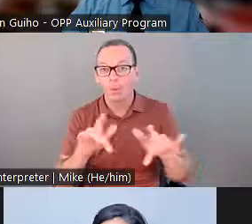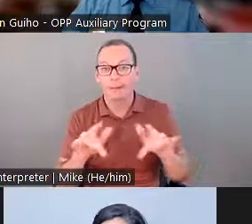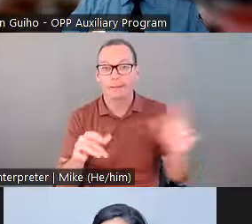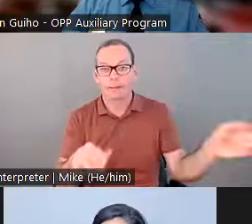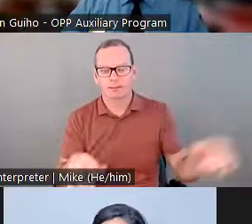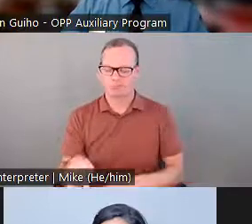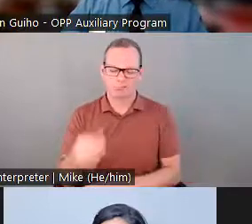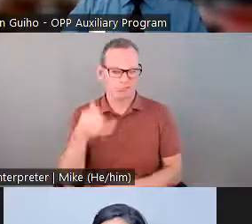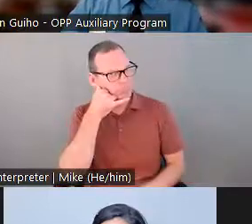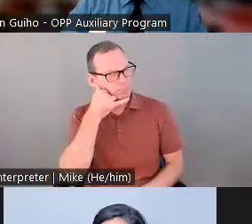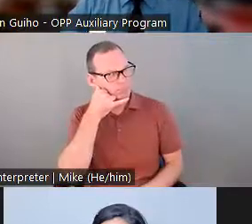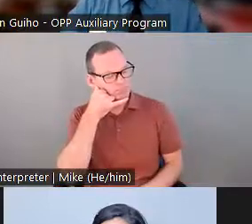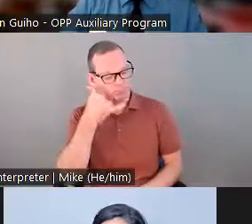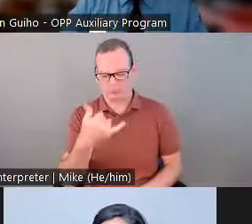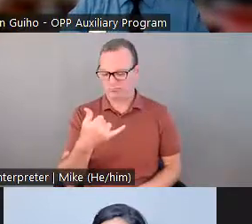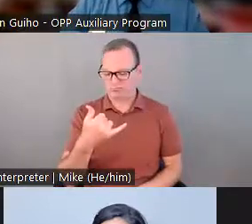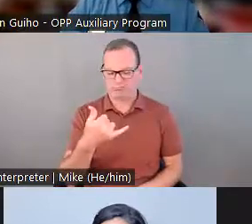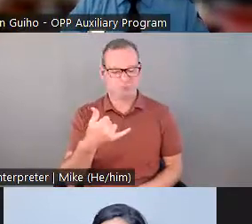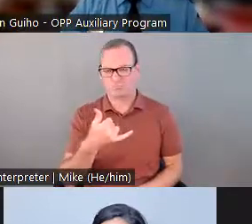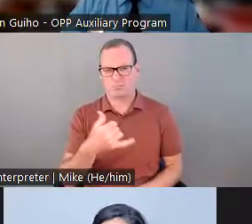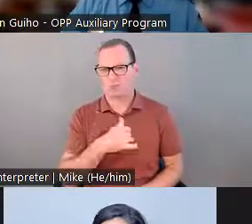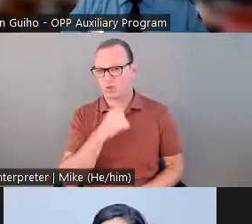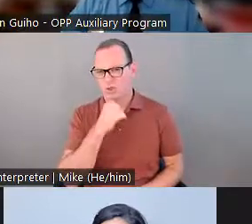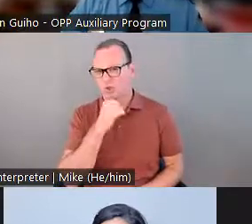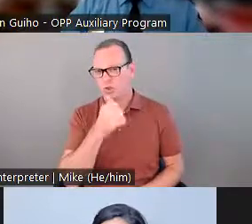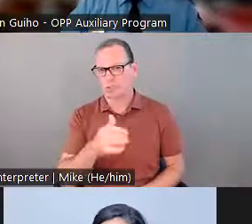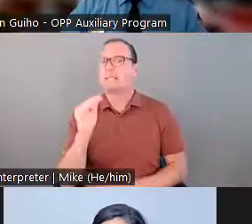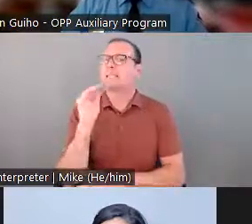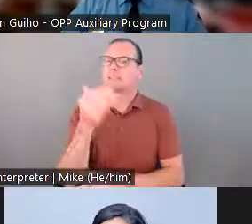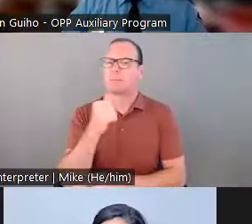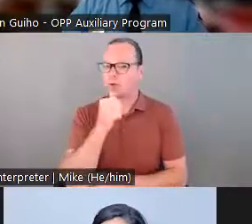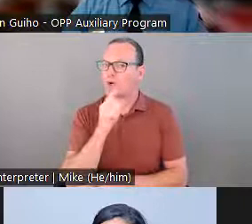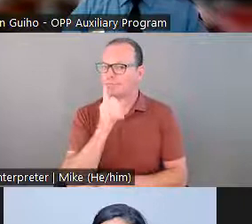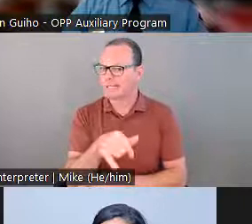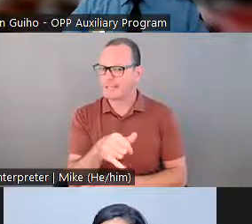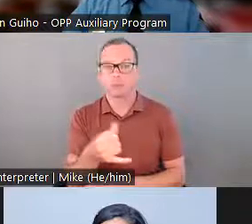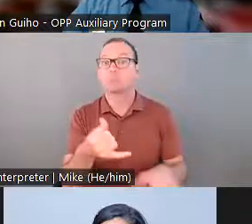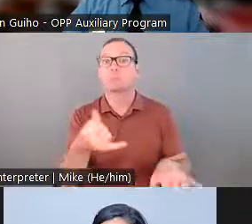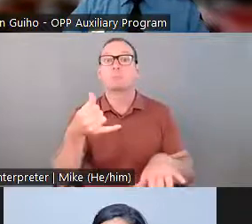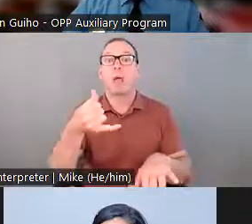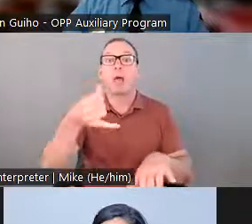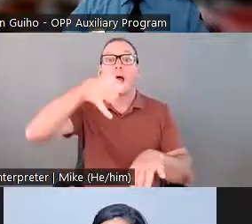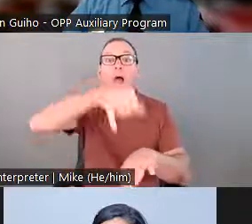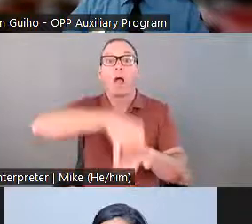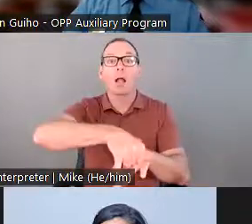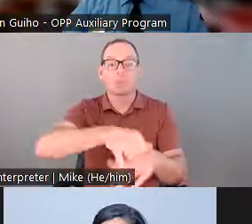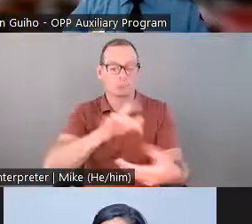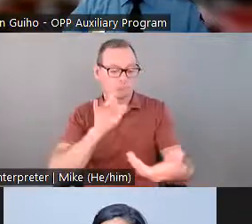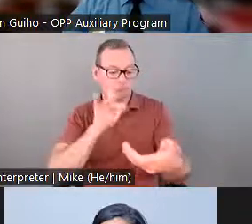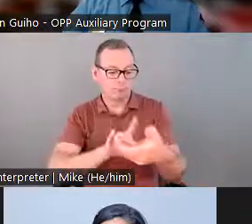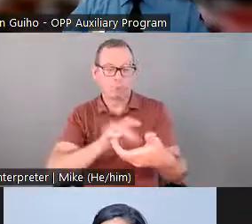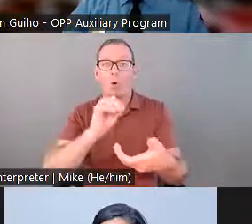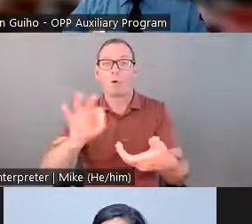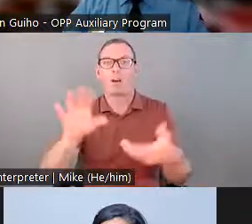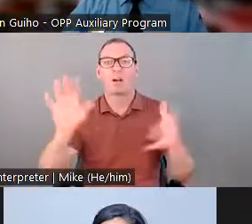legitimate, hang up. That's your number one line of defense. You just hang up. Never give your personal